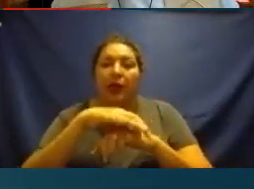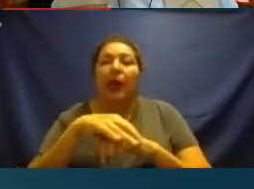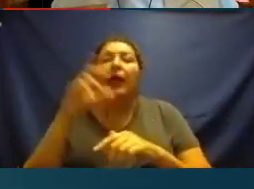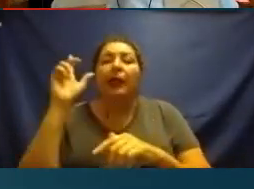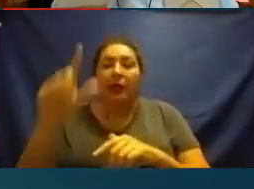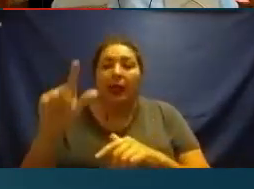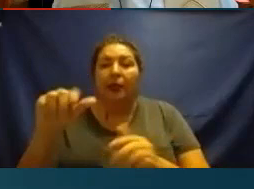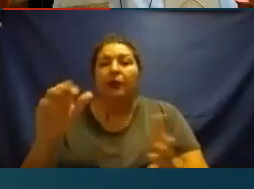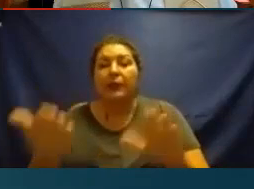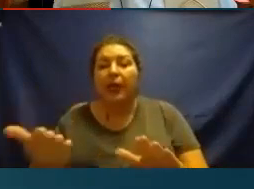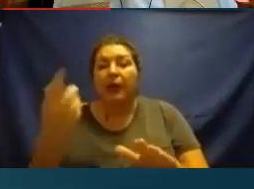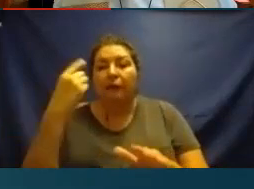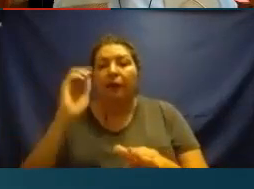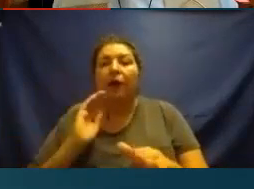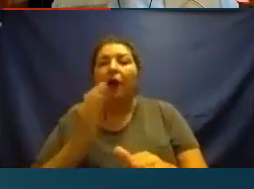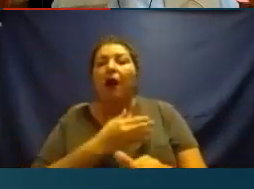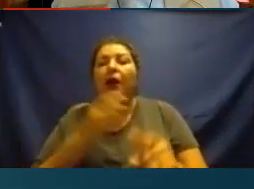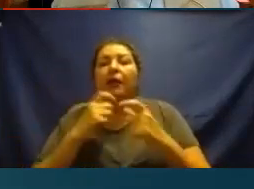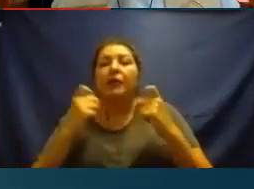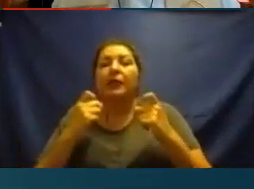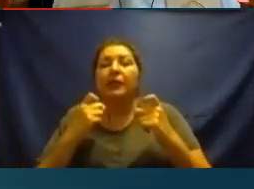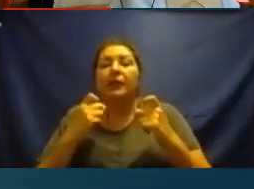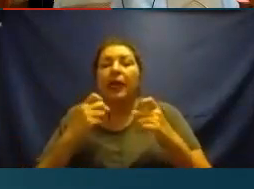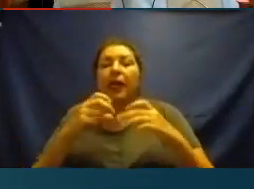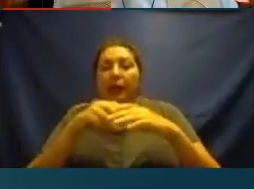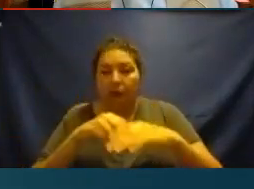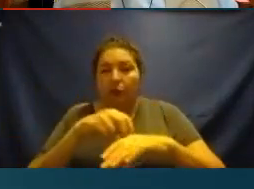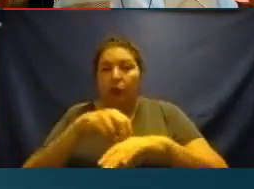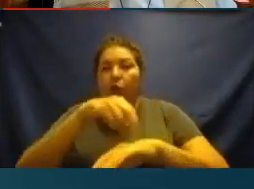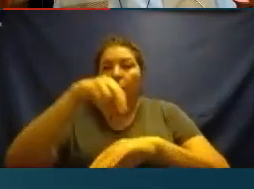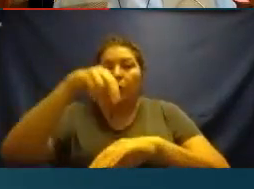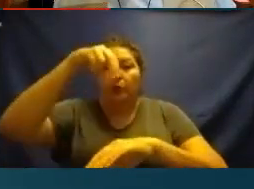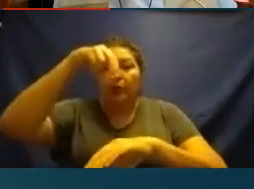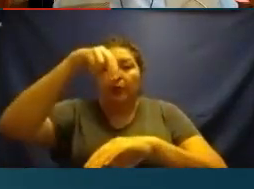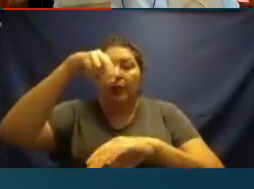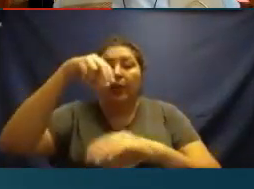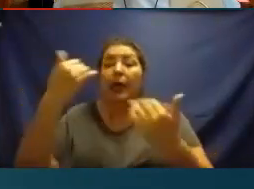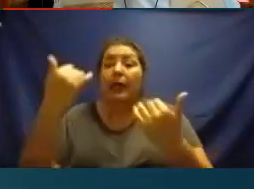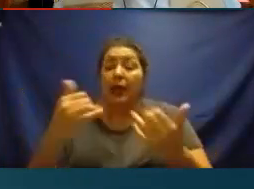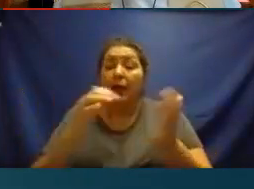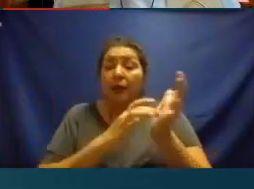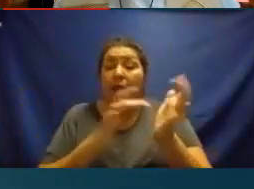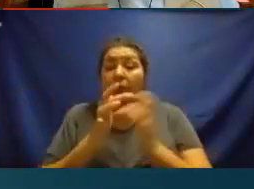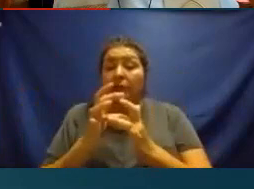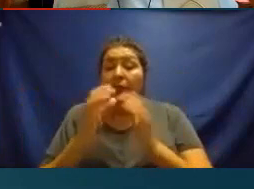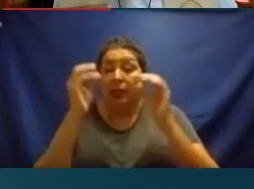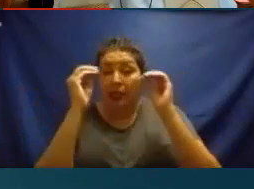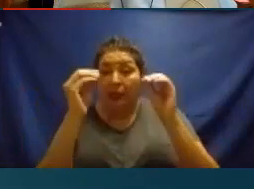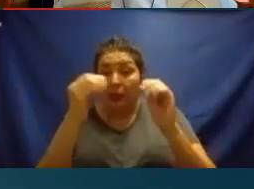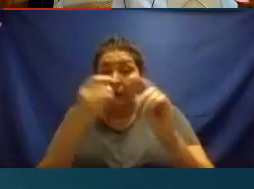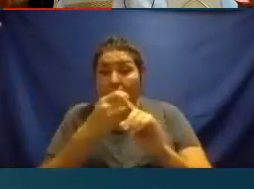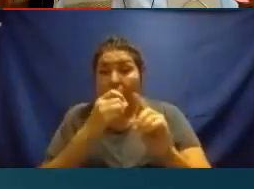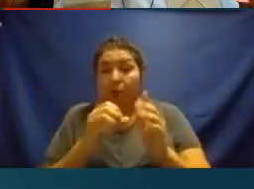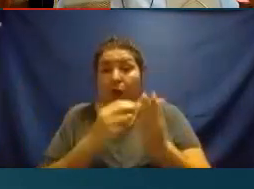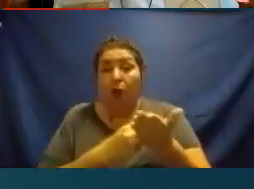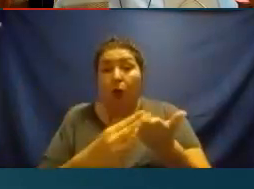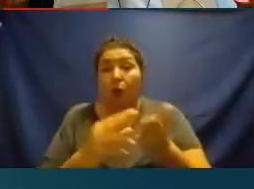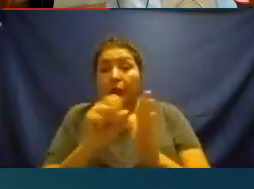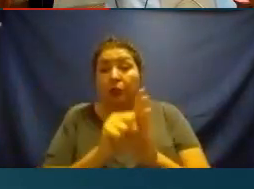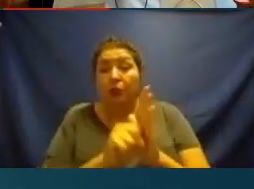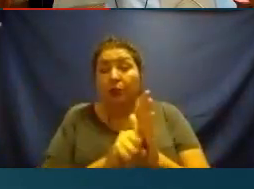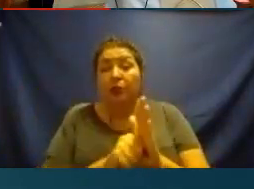dying for our sins and being resurrected." Now that Jesus had taught them from the Holy Scriptures, it was time